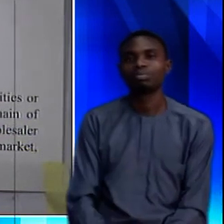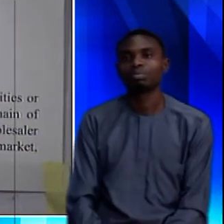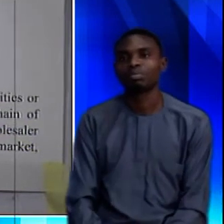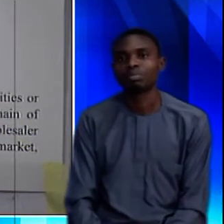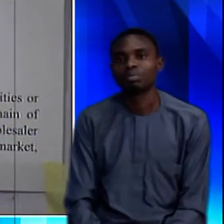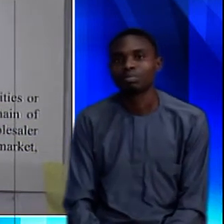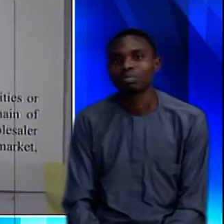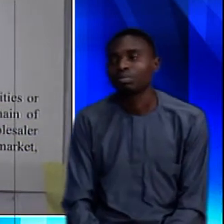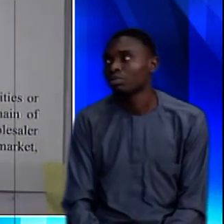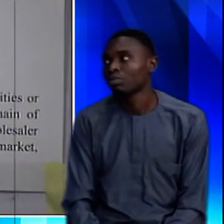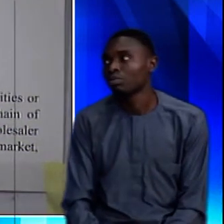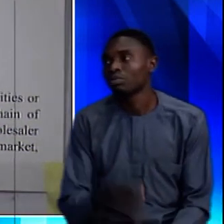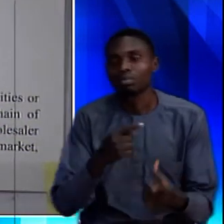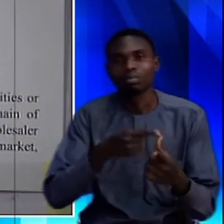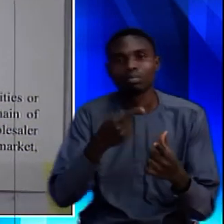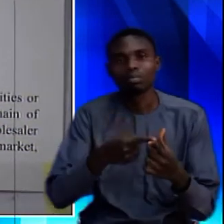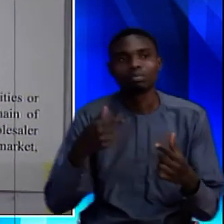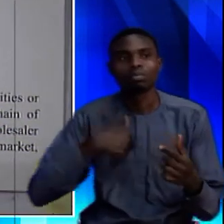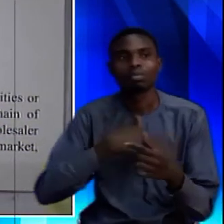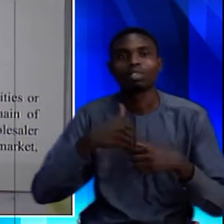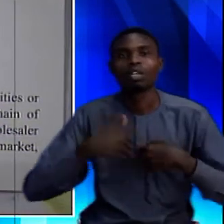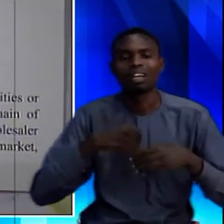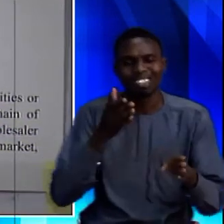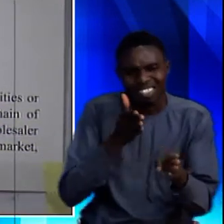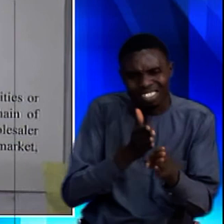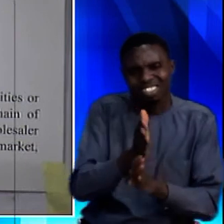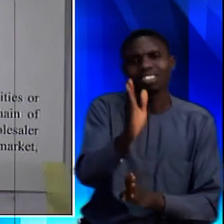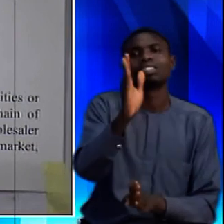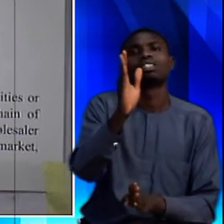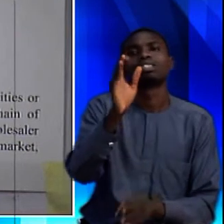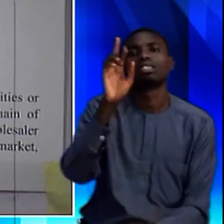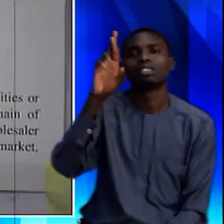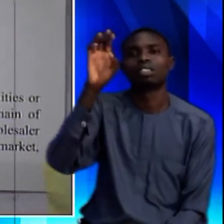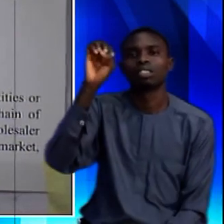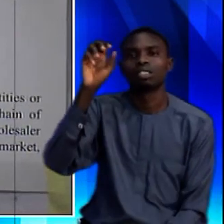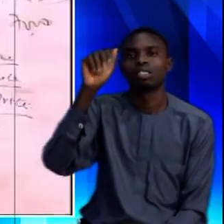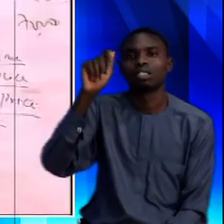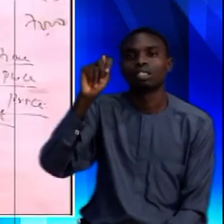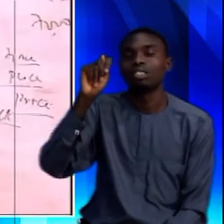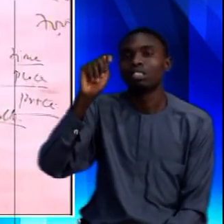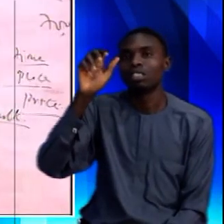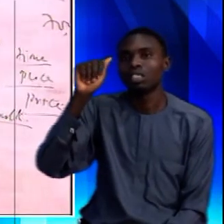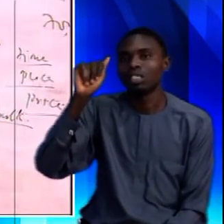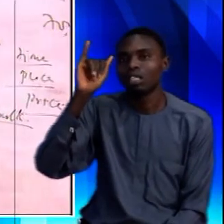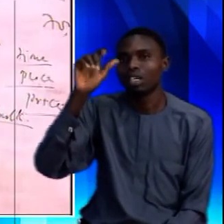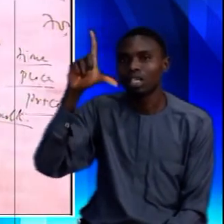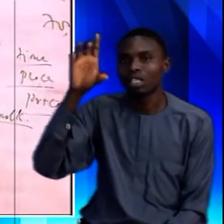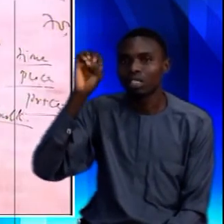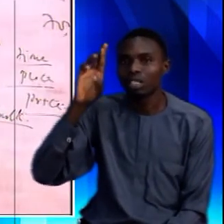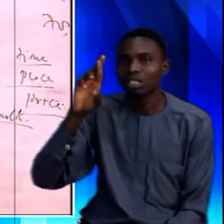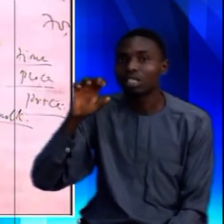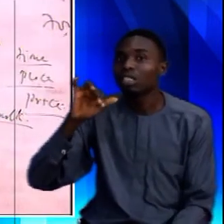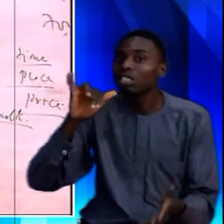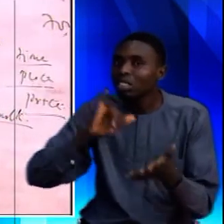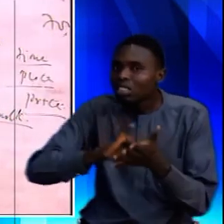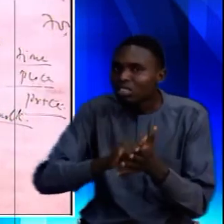we have street retailing. Maybe those people that are moving, if you are going along the road, you have some people that are having a kiosk. They'll carry some